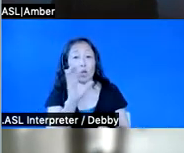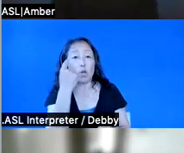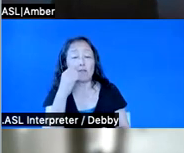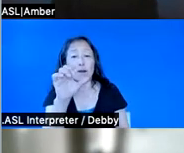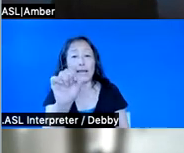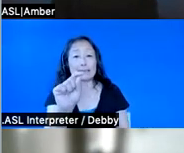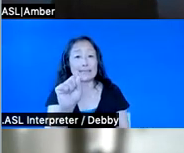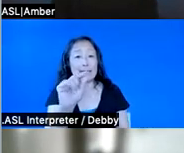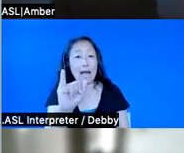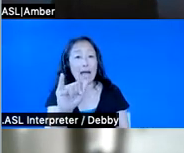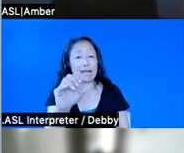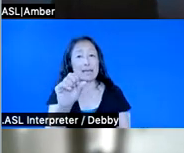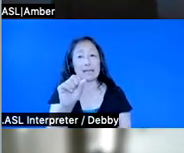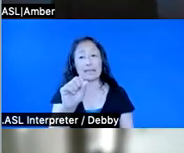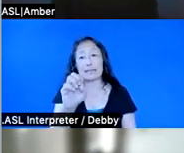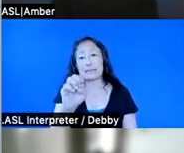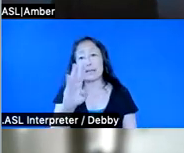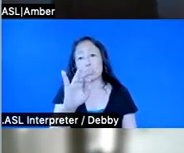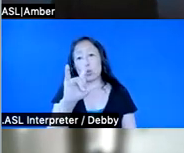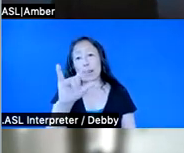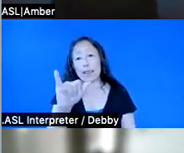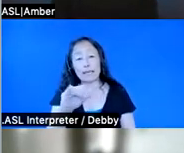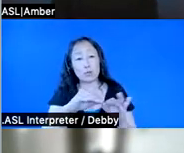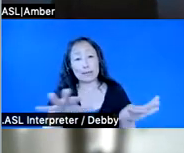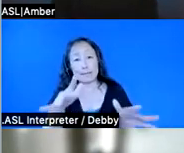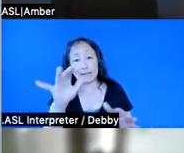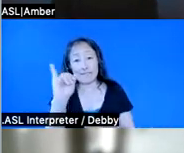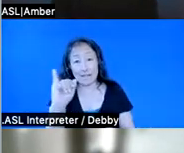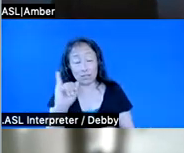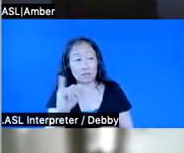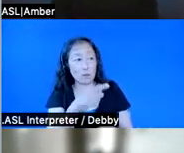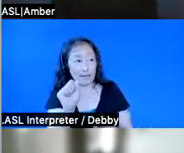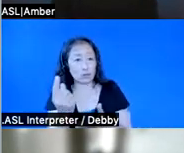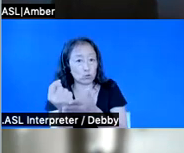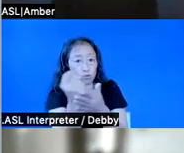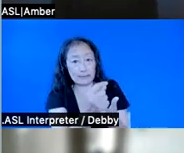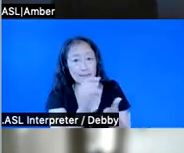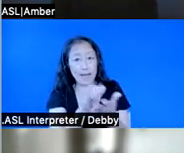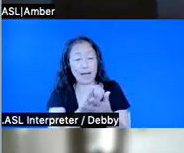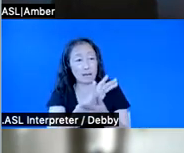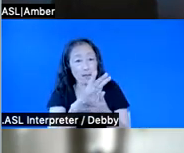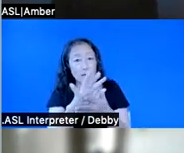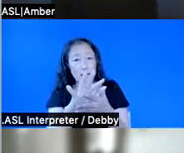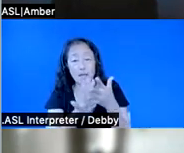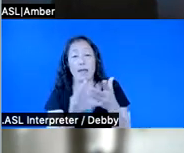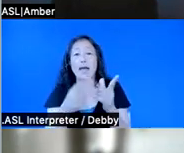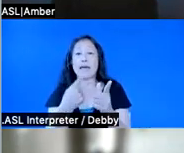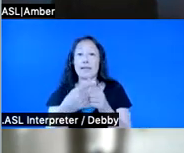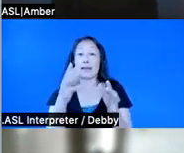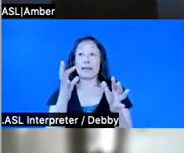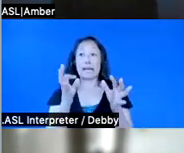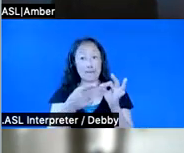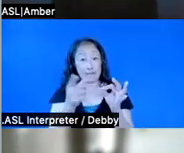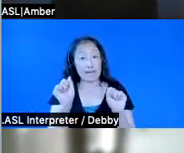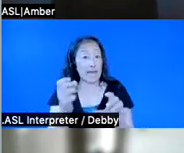treat for STIs. And then to the, you know, if they're able to get it, we